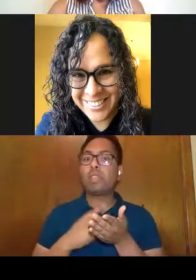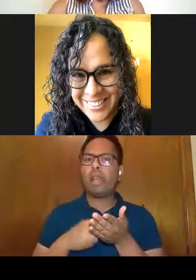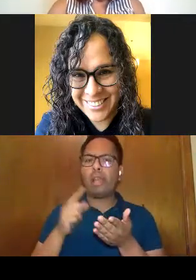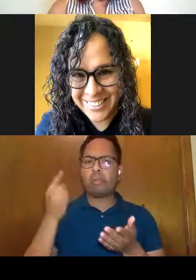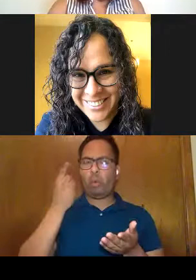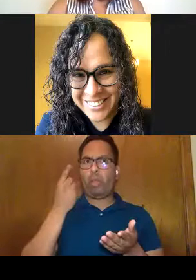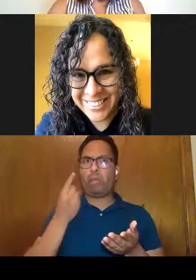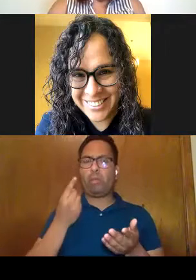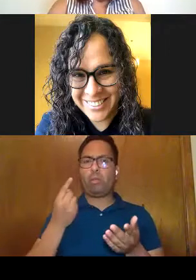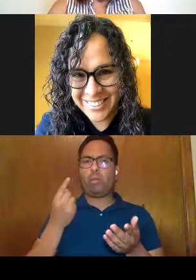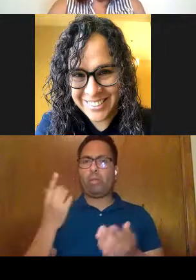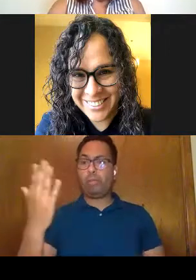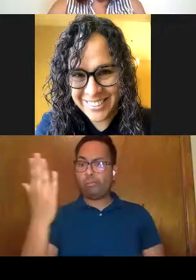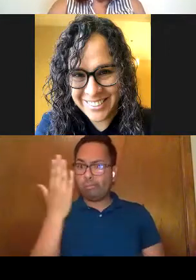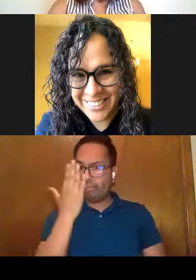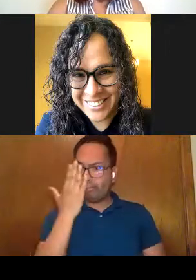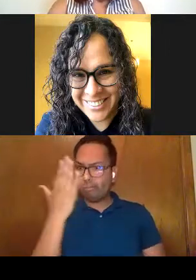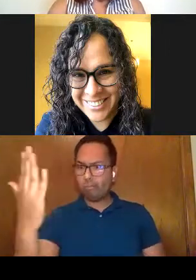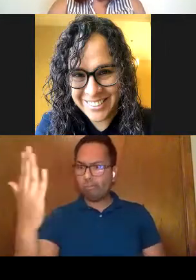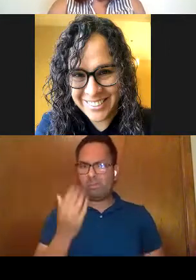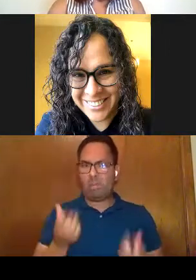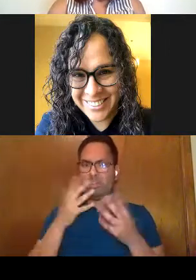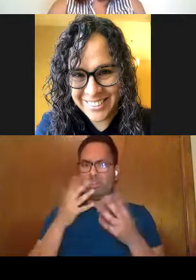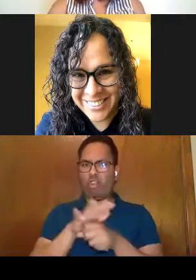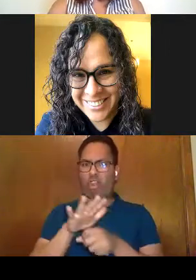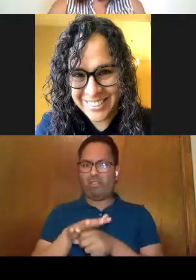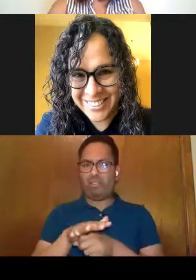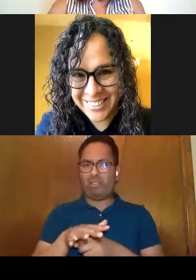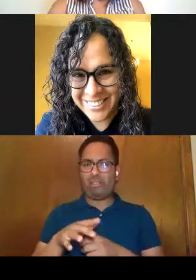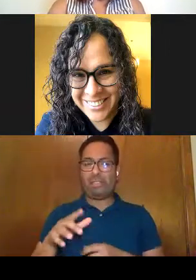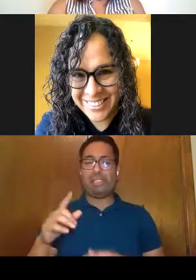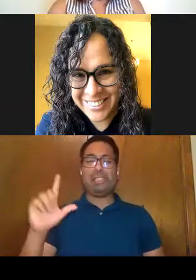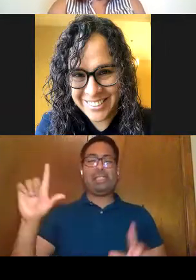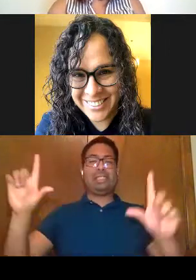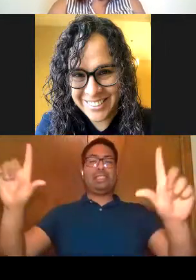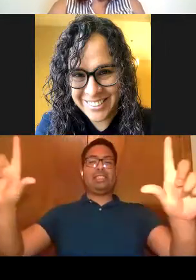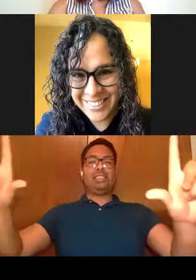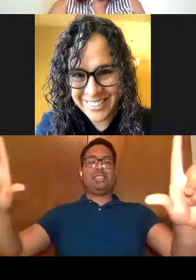enough. Come on. Howdy, folks.